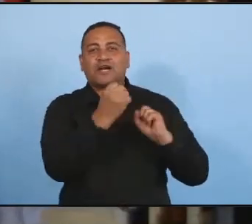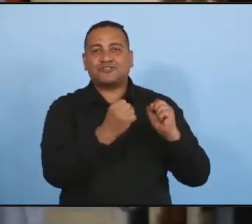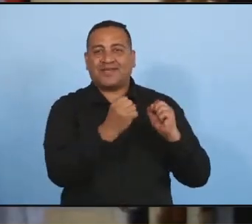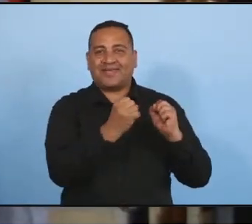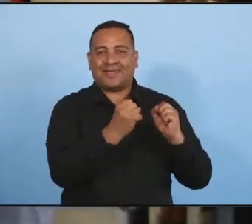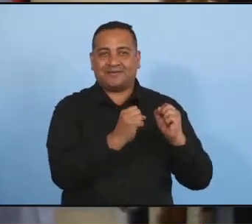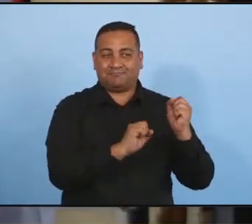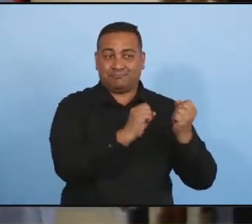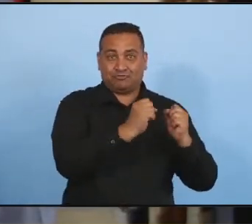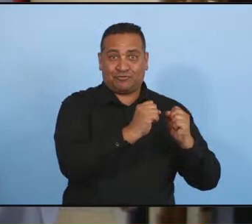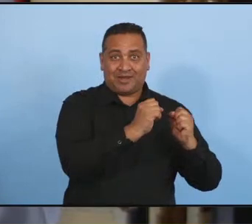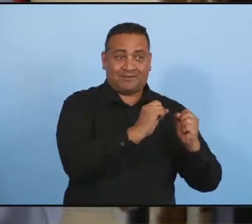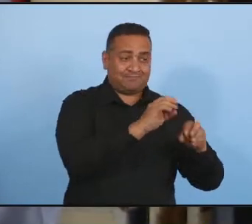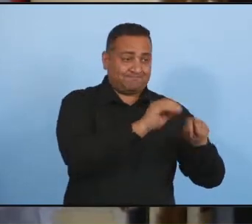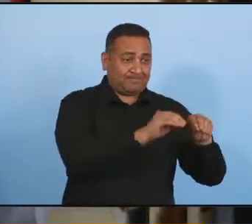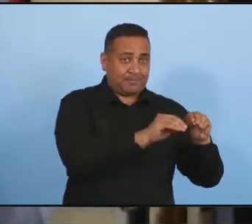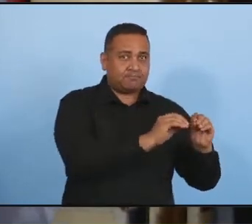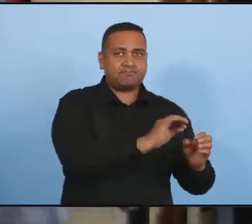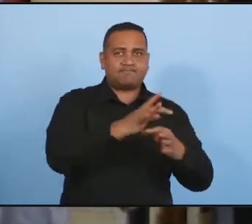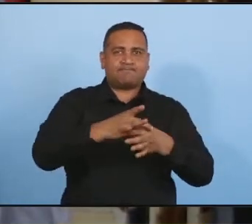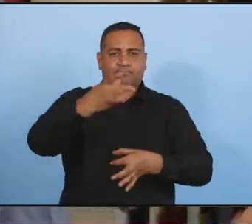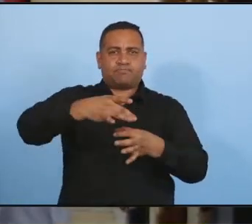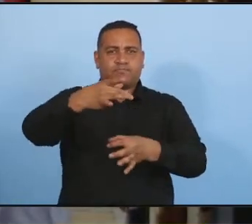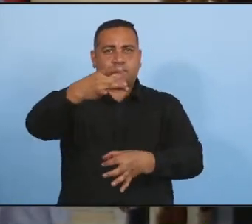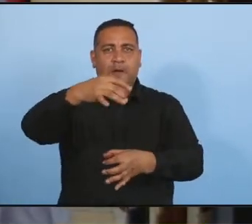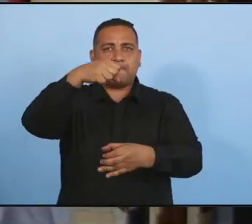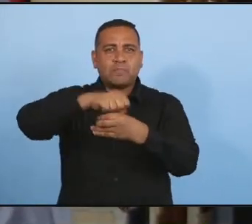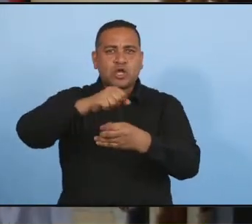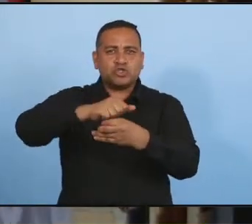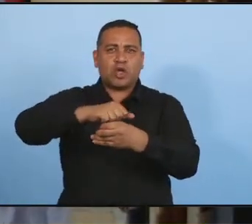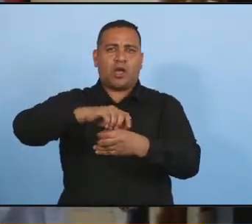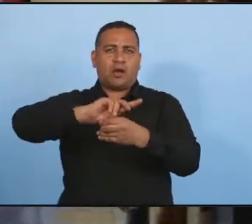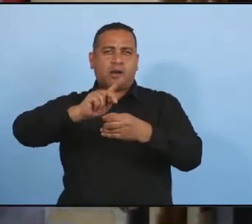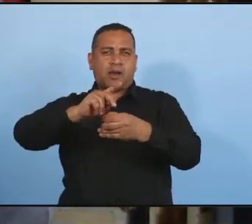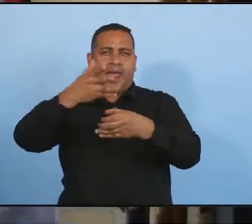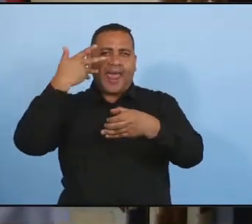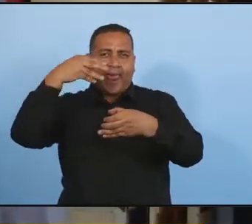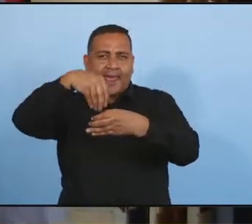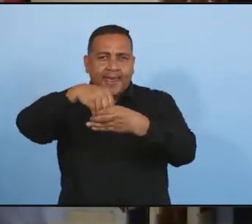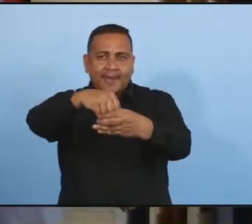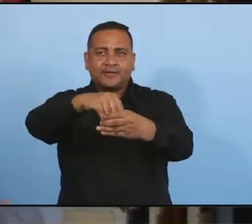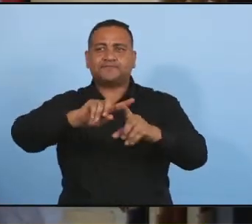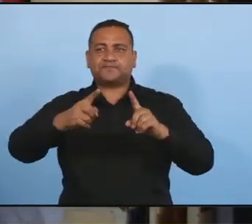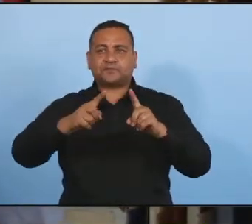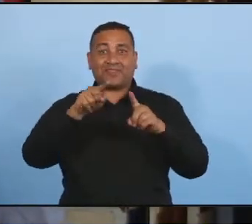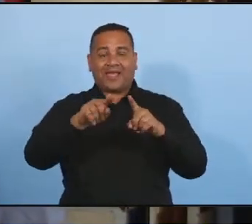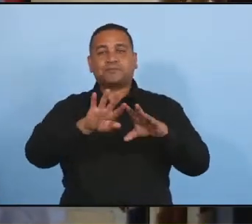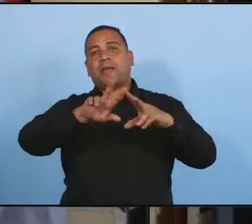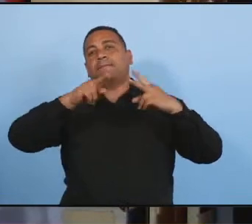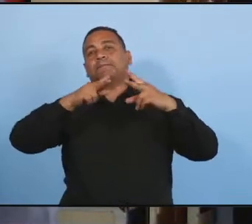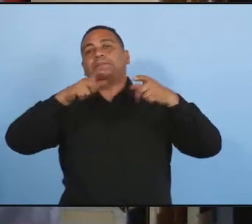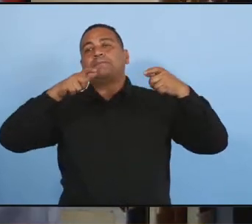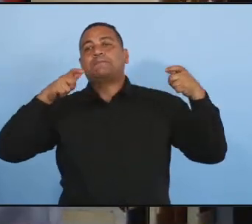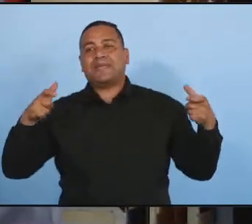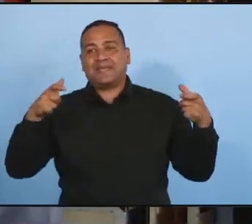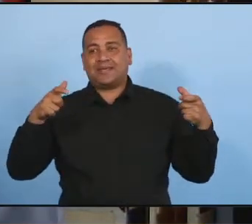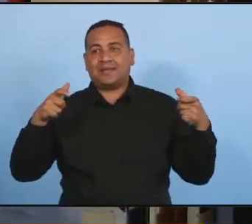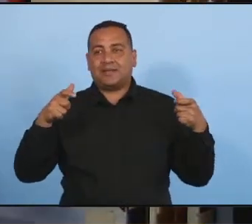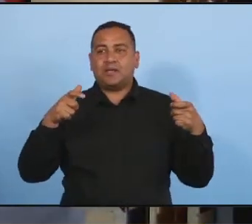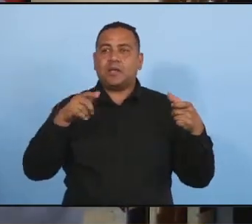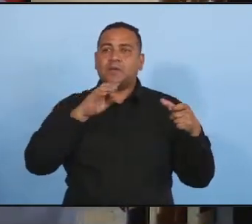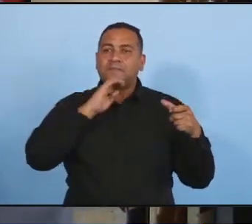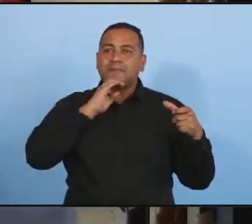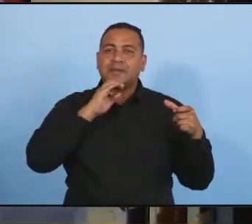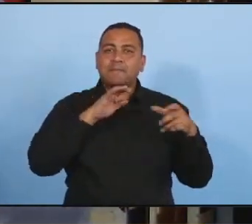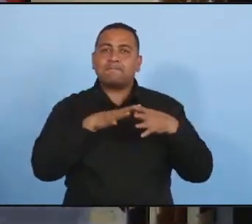mostly, where there's heavy equipment involved. Your marine industry, your vessels outside, like the